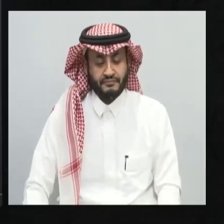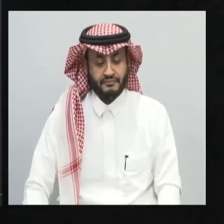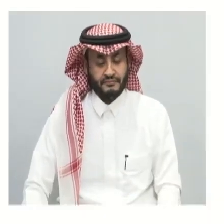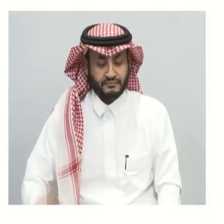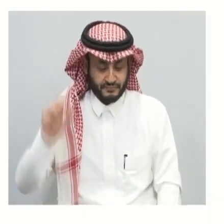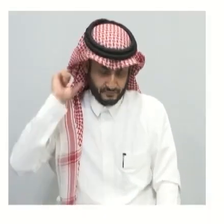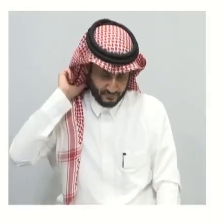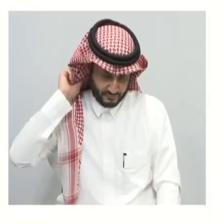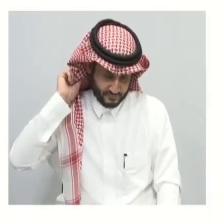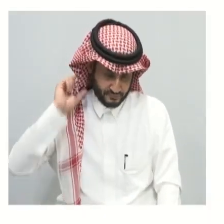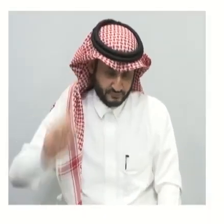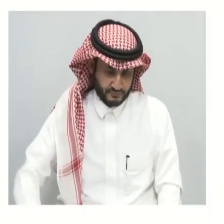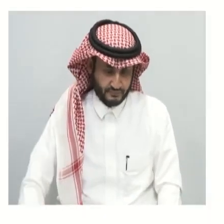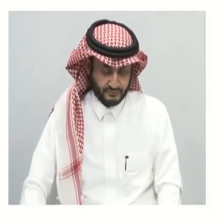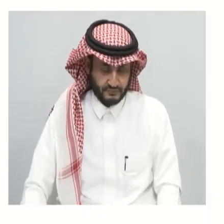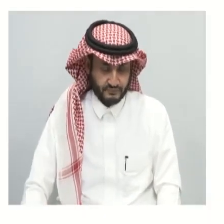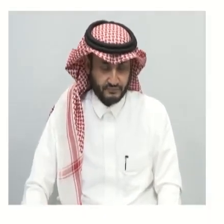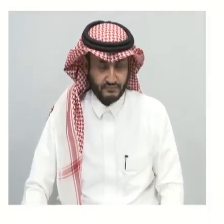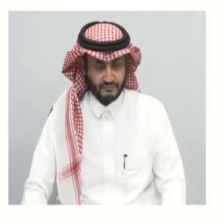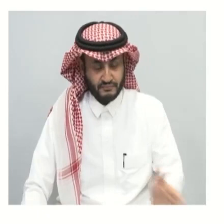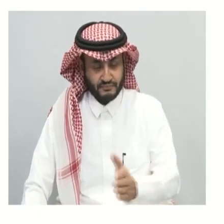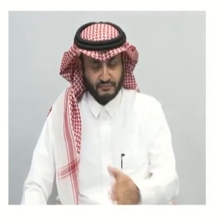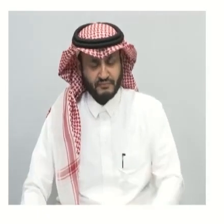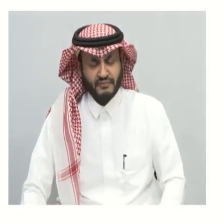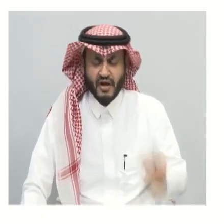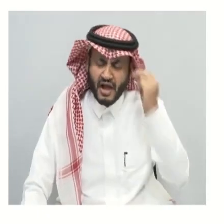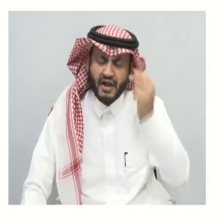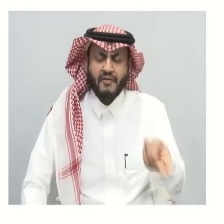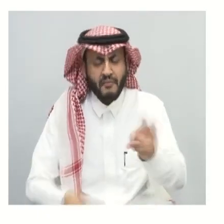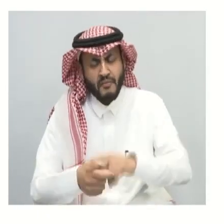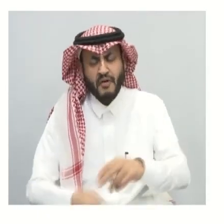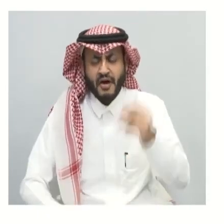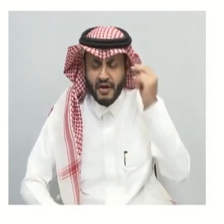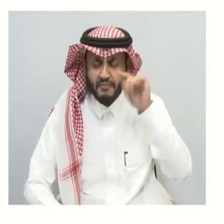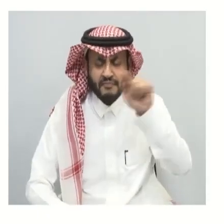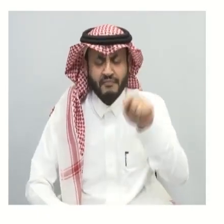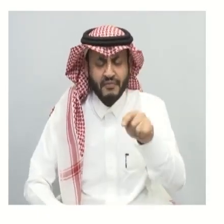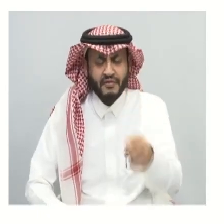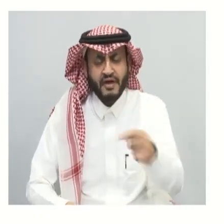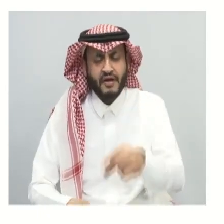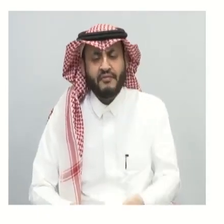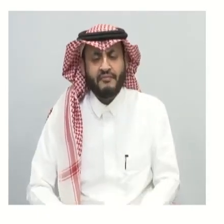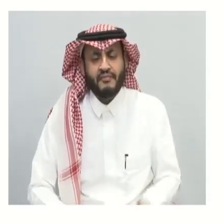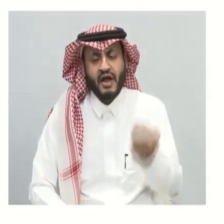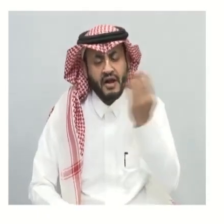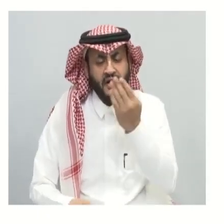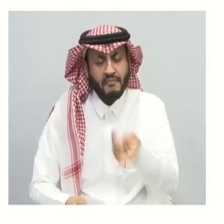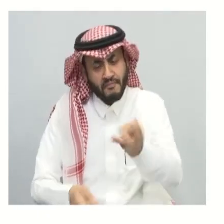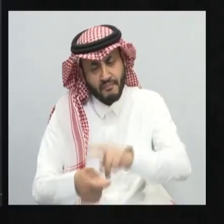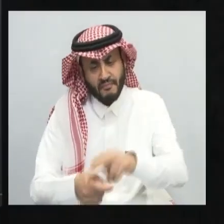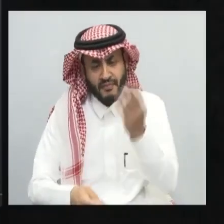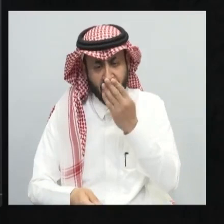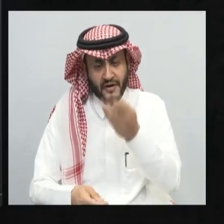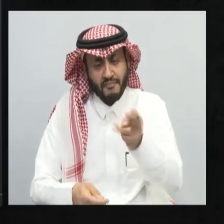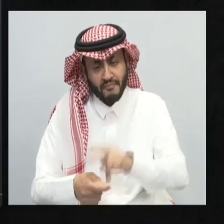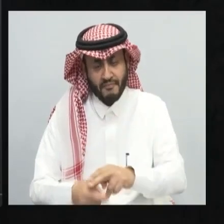correctly formed sentence. Then, if you still have any questions, just go read through the unit one more time. Read